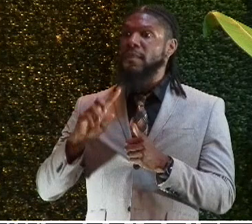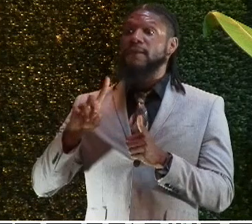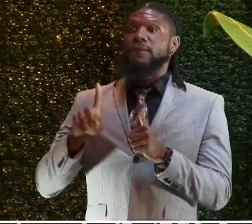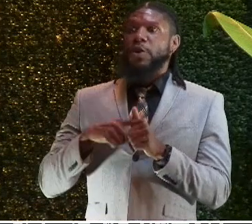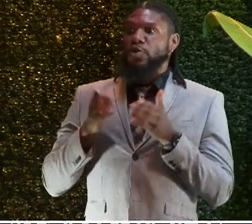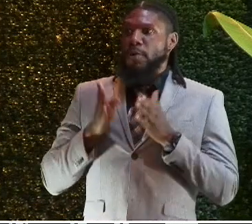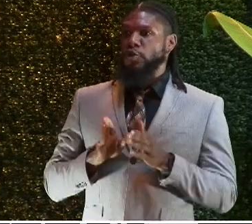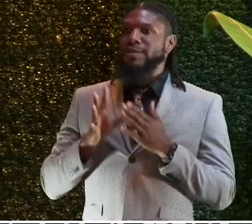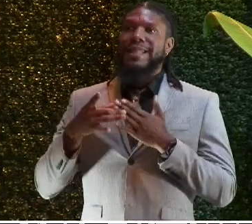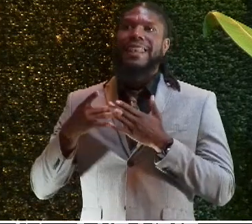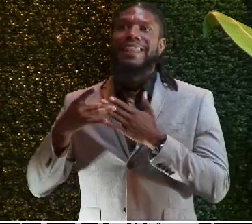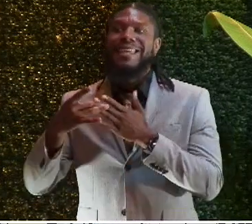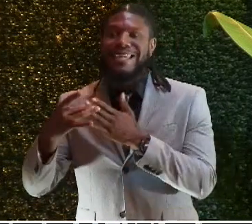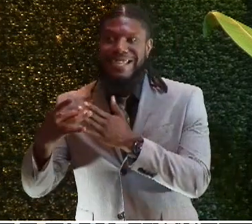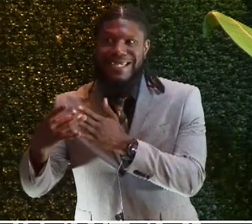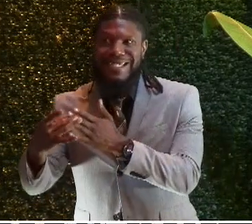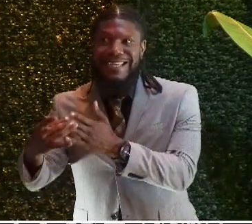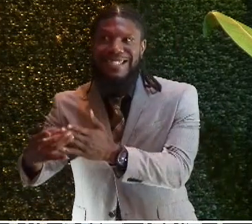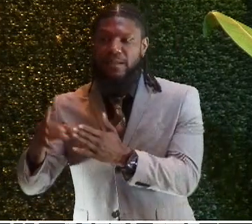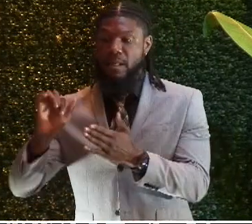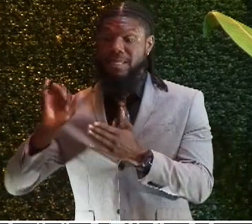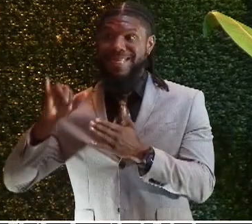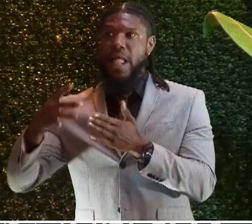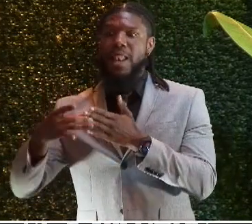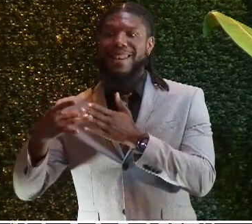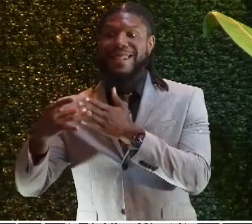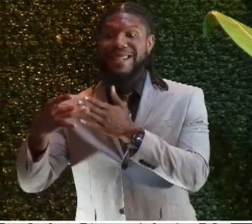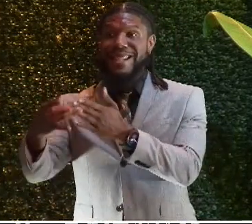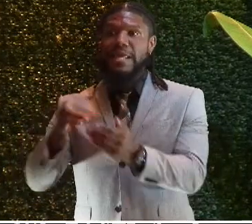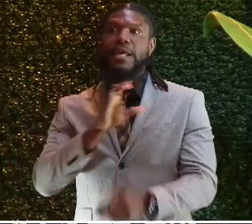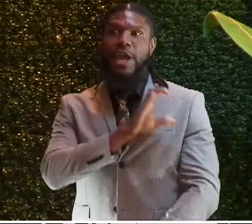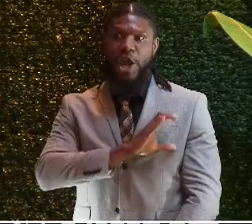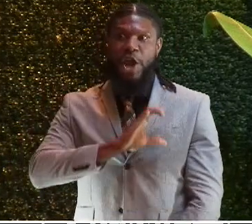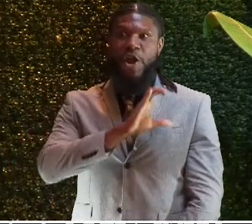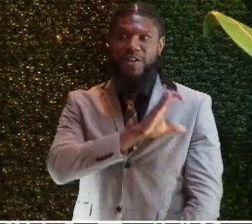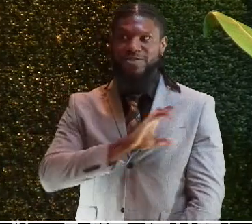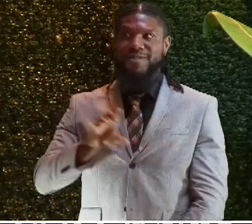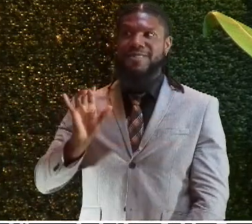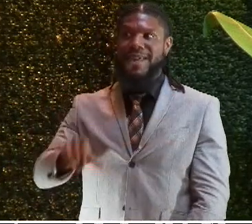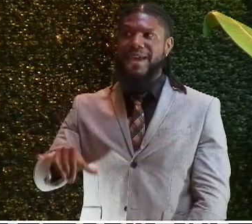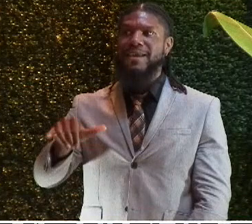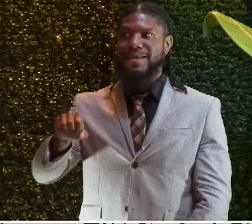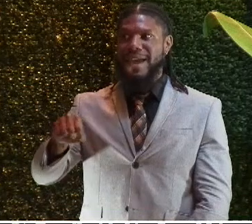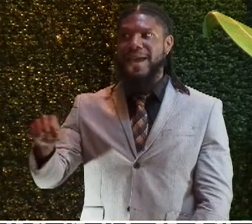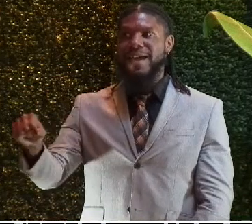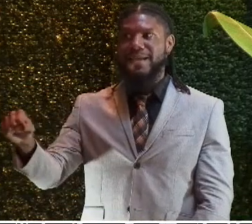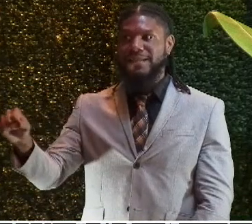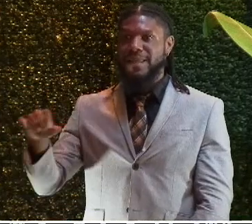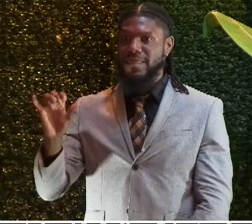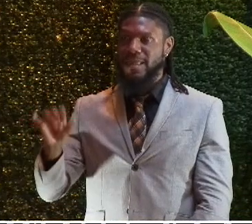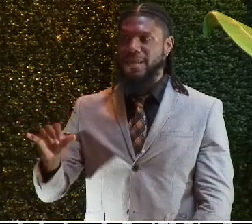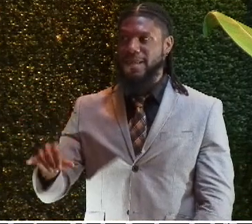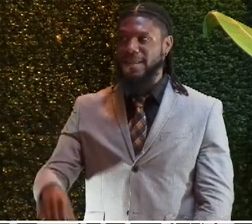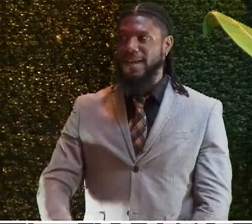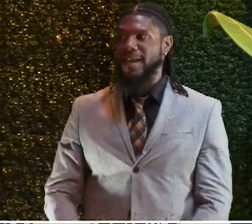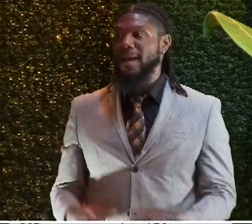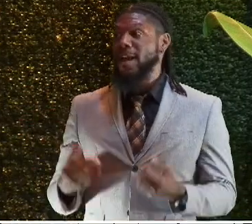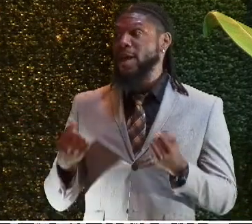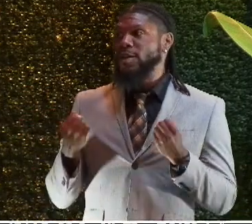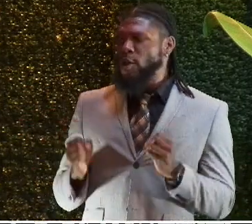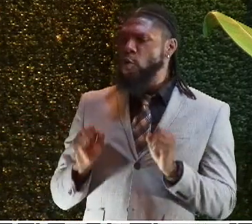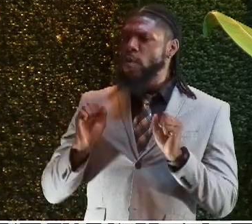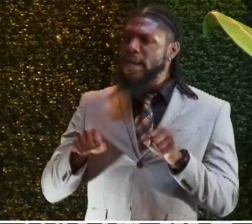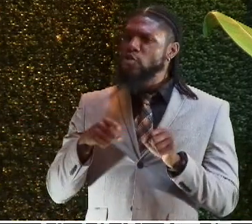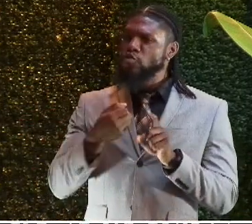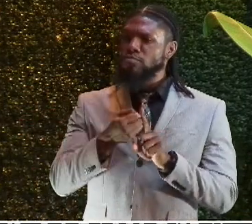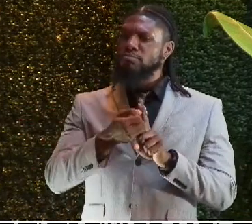lead, come on now. You understand what I'm saying? That main character energy. Yes. Yes. So can you tell us as a